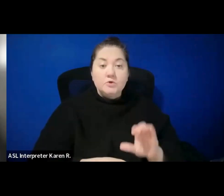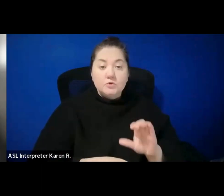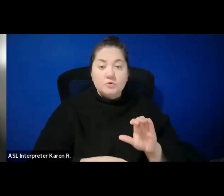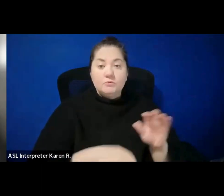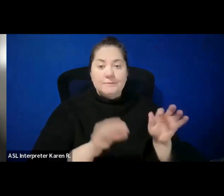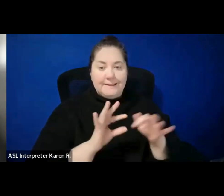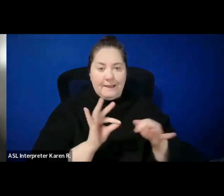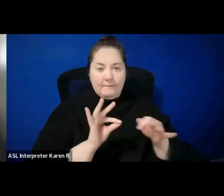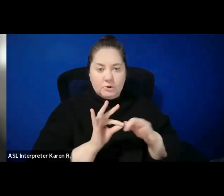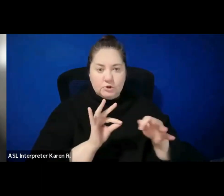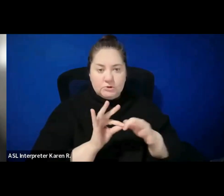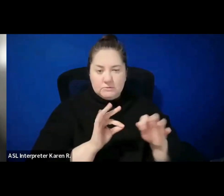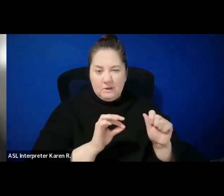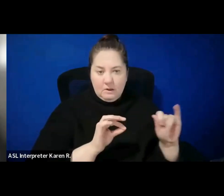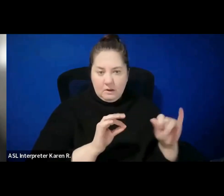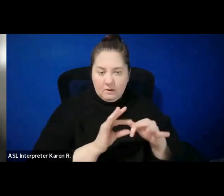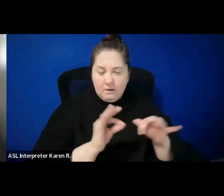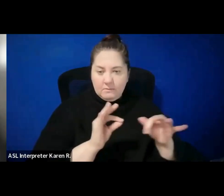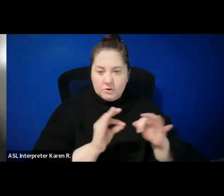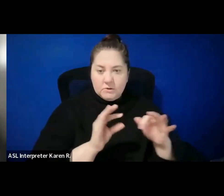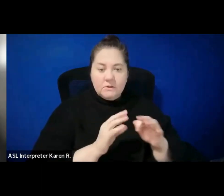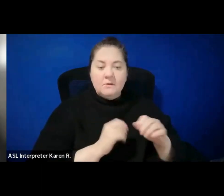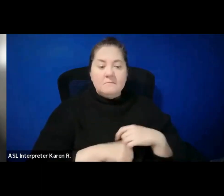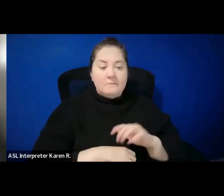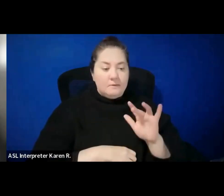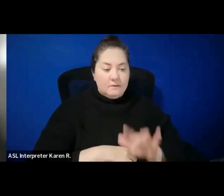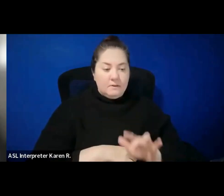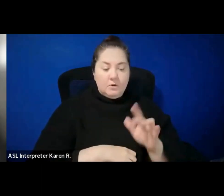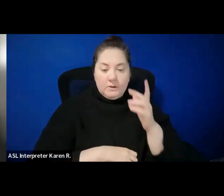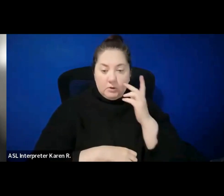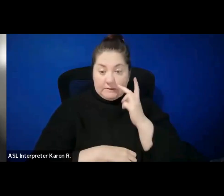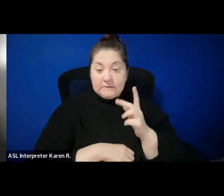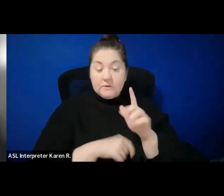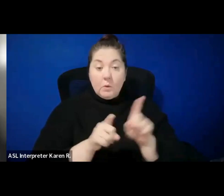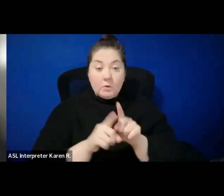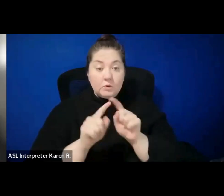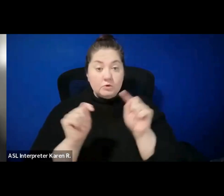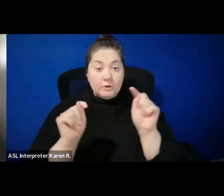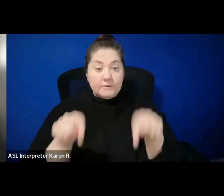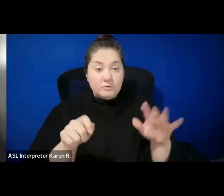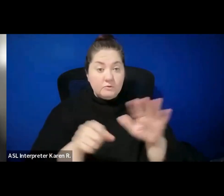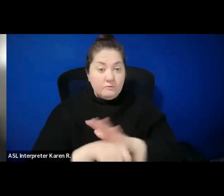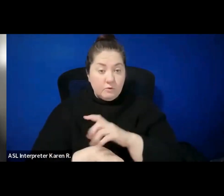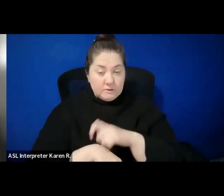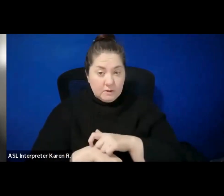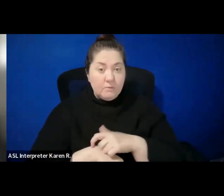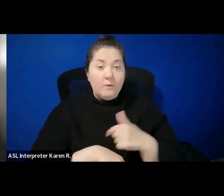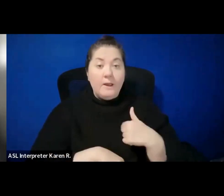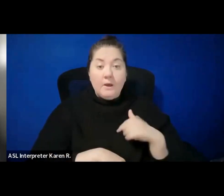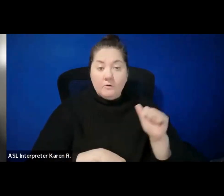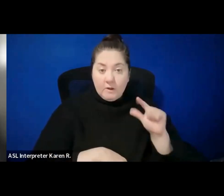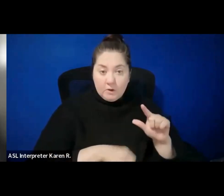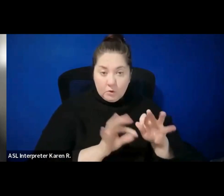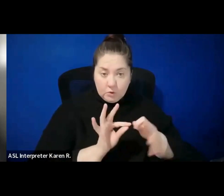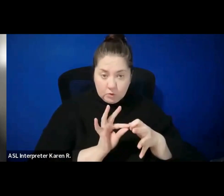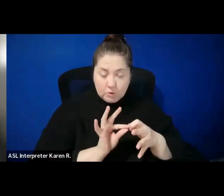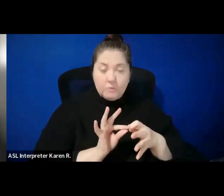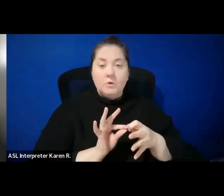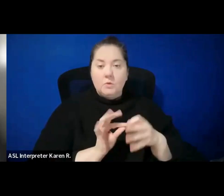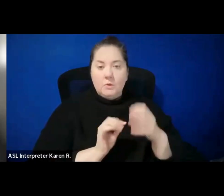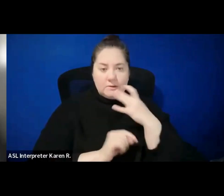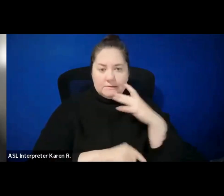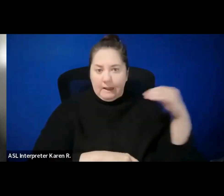live captioning, which you can turn on and view the full transcript at any time during today's event. We also have ASL interpreters who we will